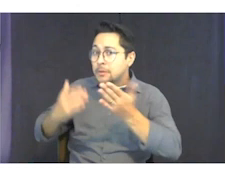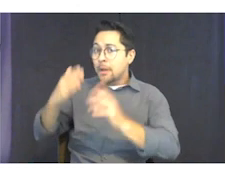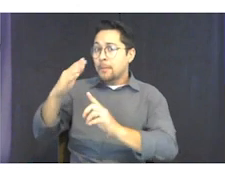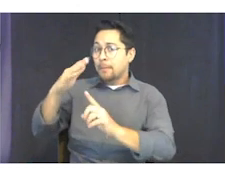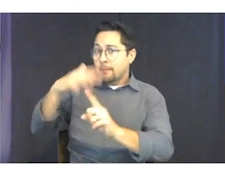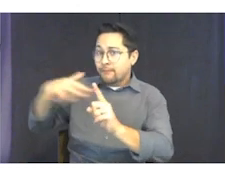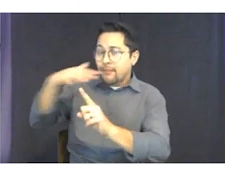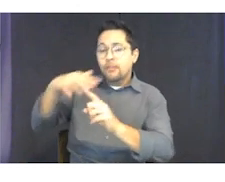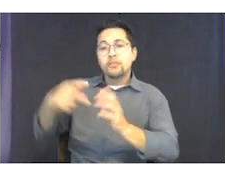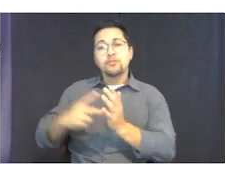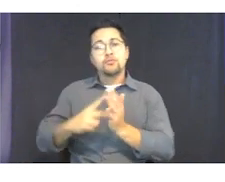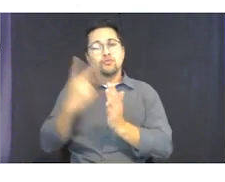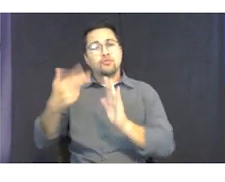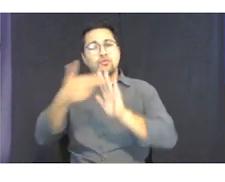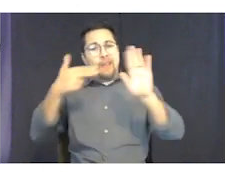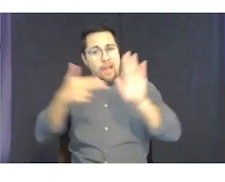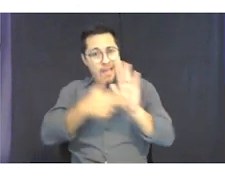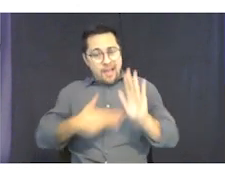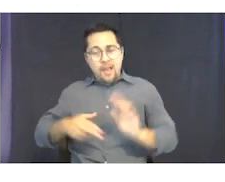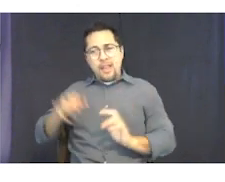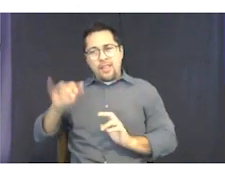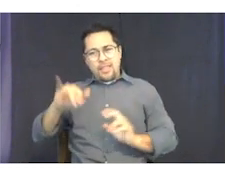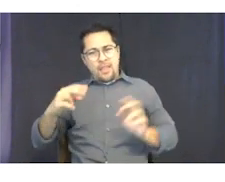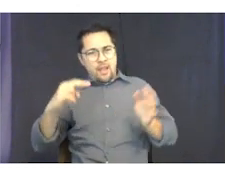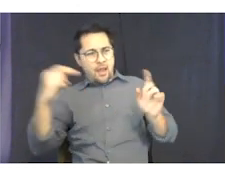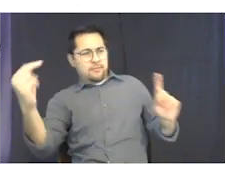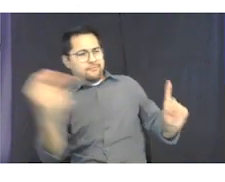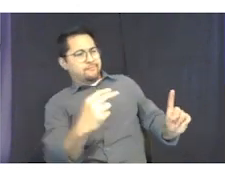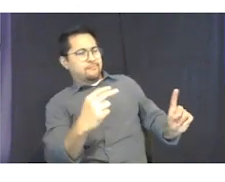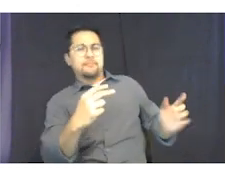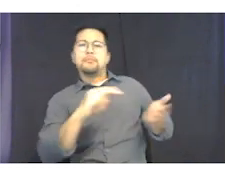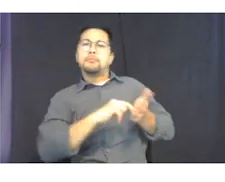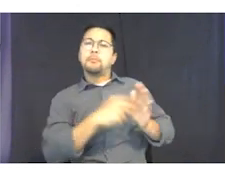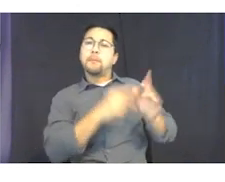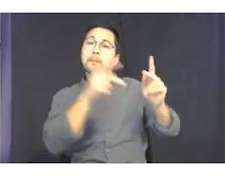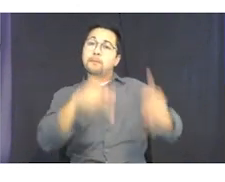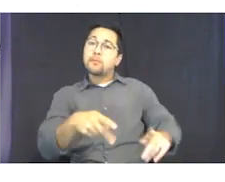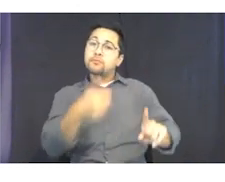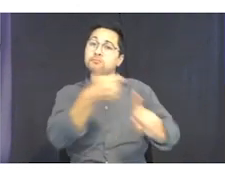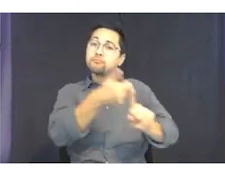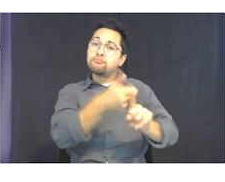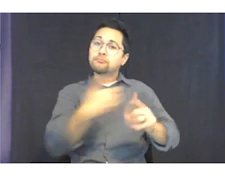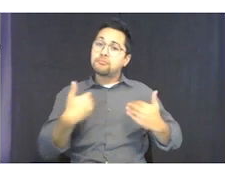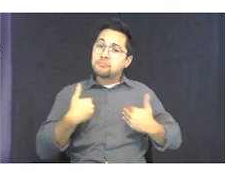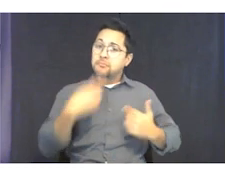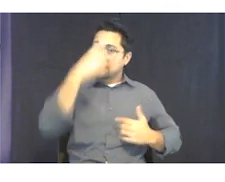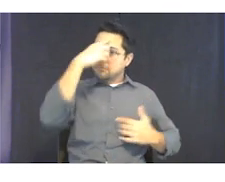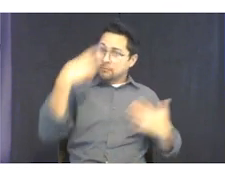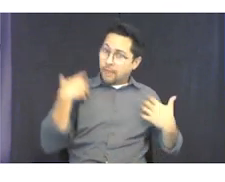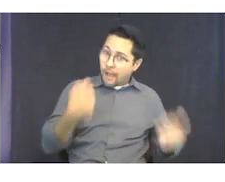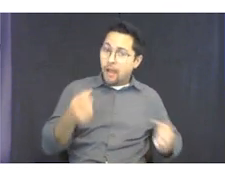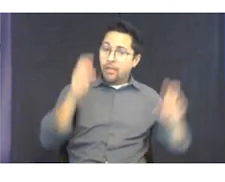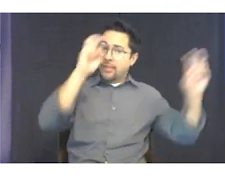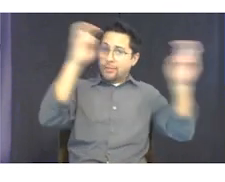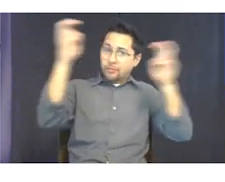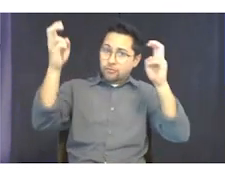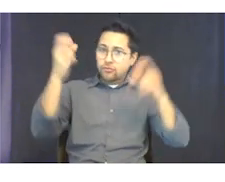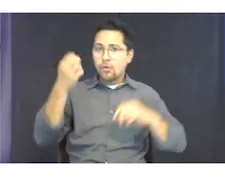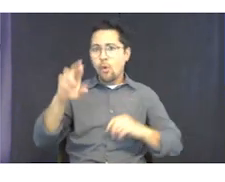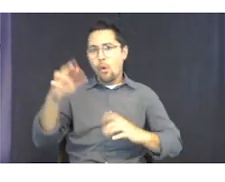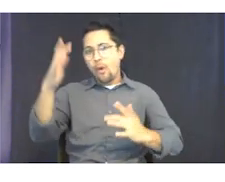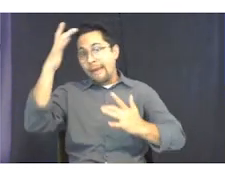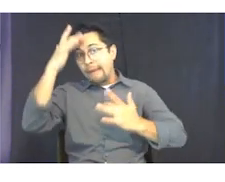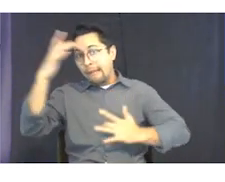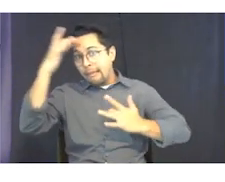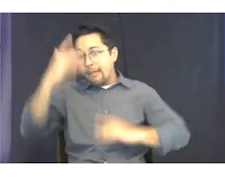dual diagnosis is looked upon as a person who has a mental health issue or mental illness